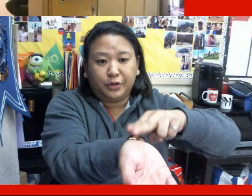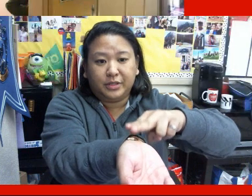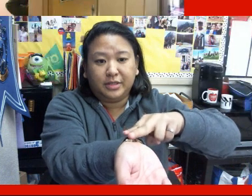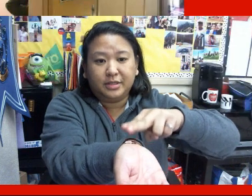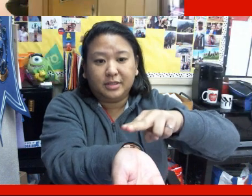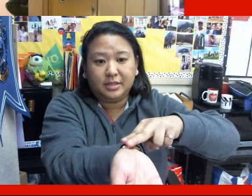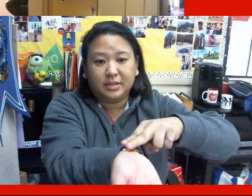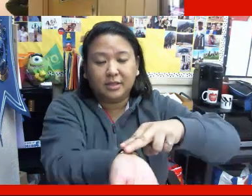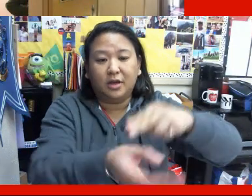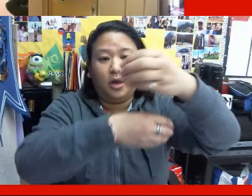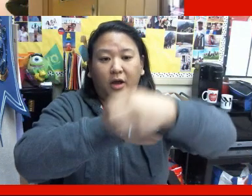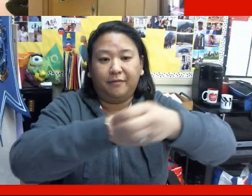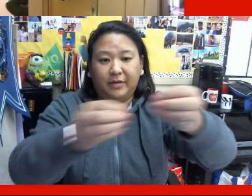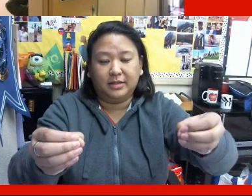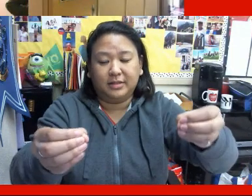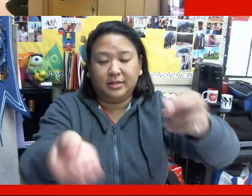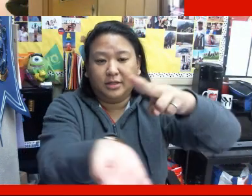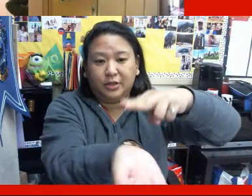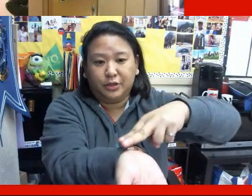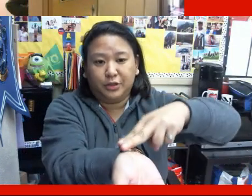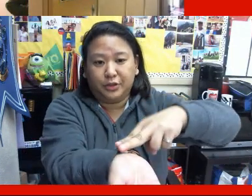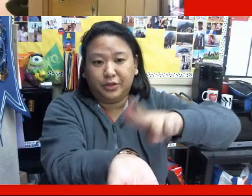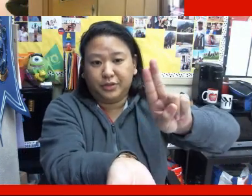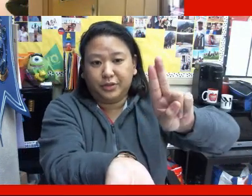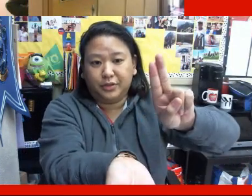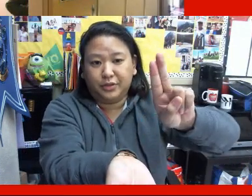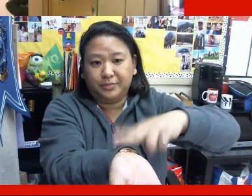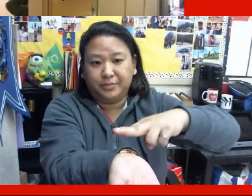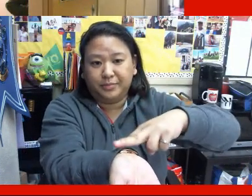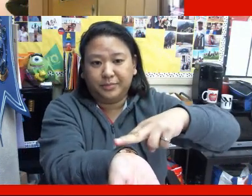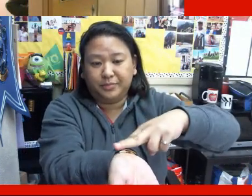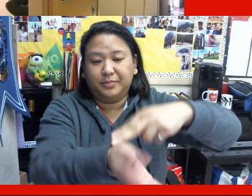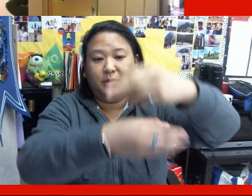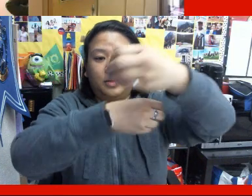The nurse's office. Nurse's